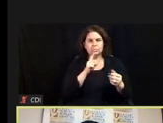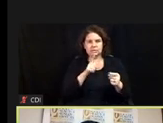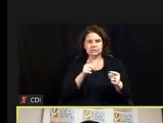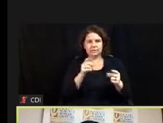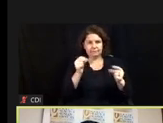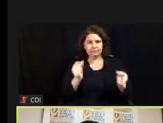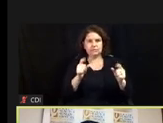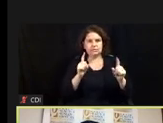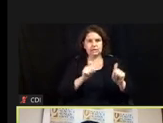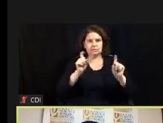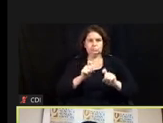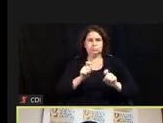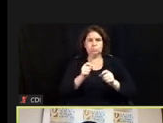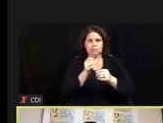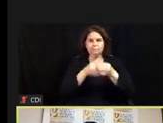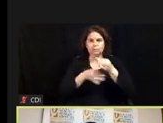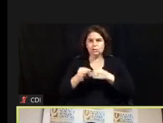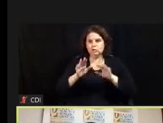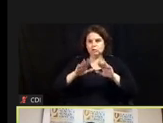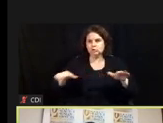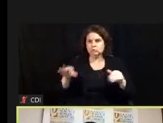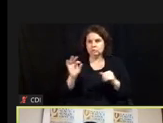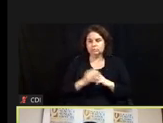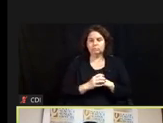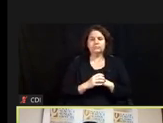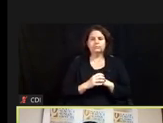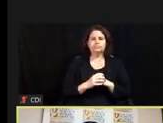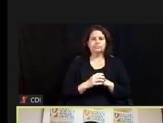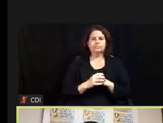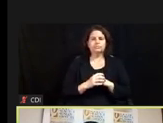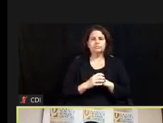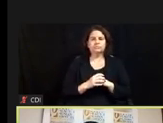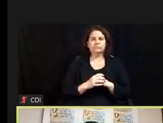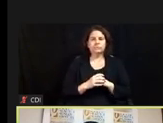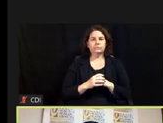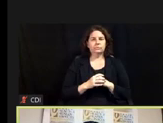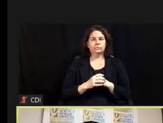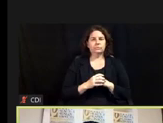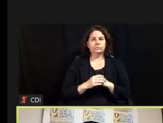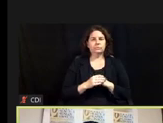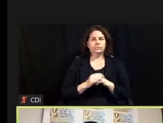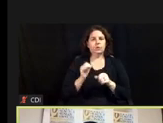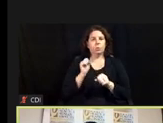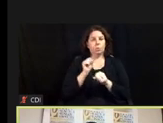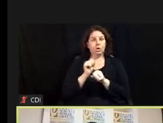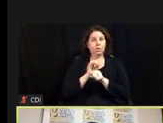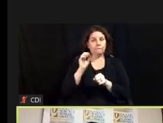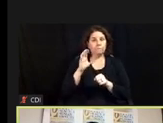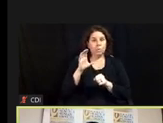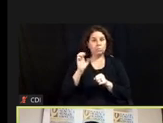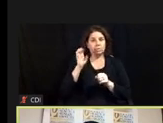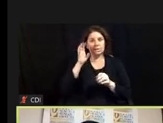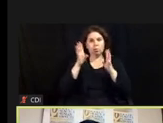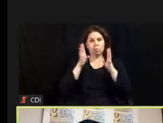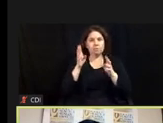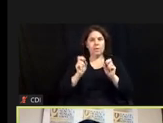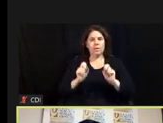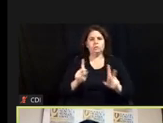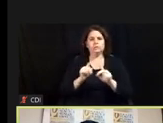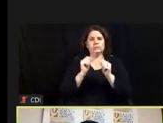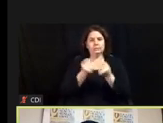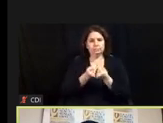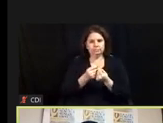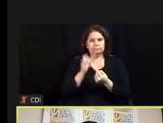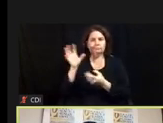placed in our foster care. Our Workforce Innovation and Opportunity team secured